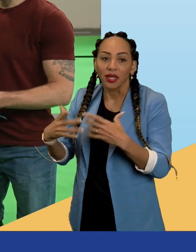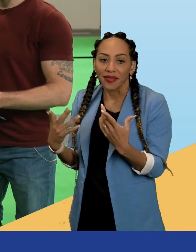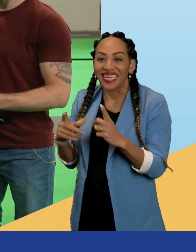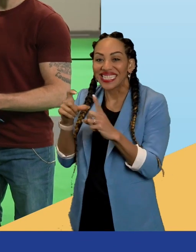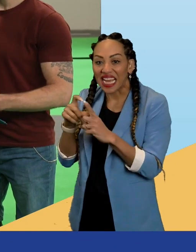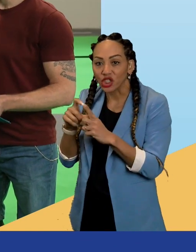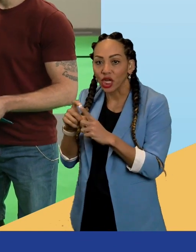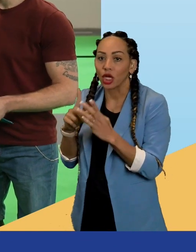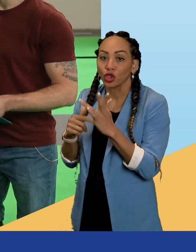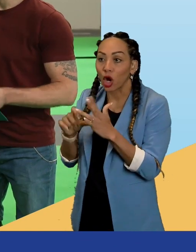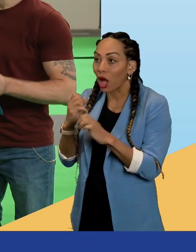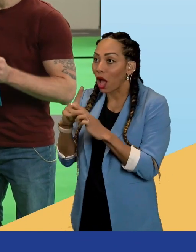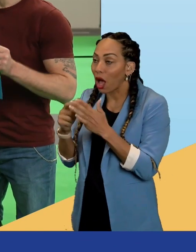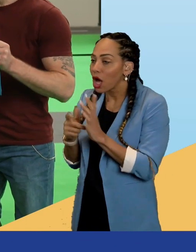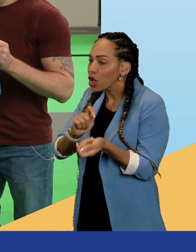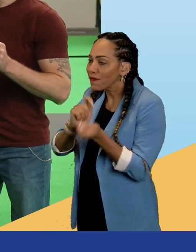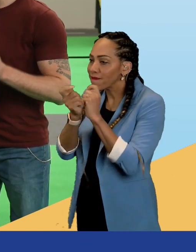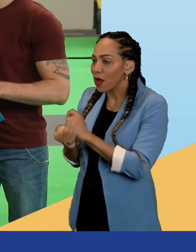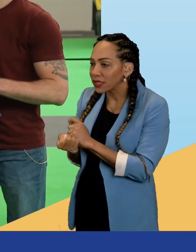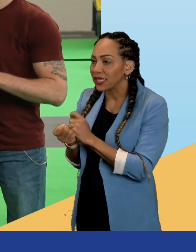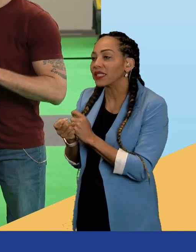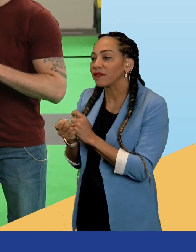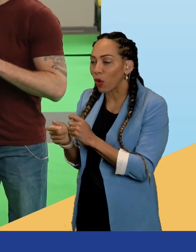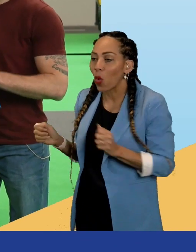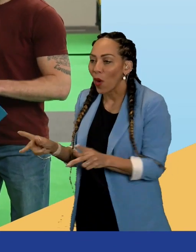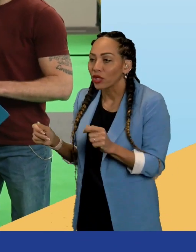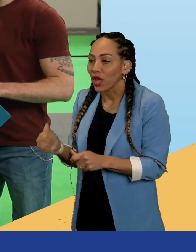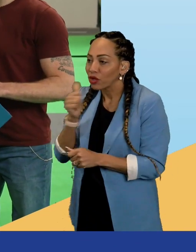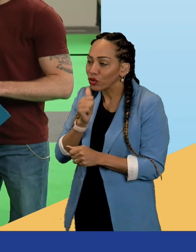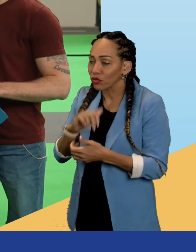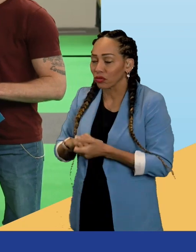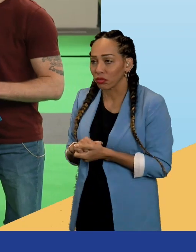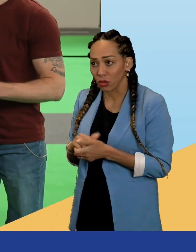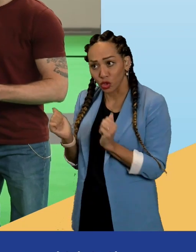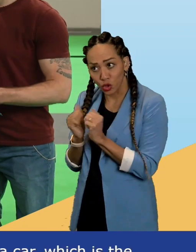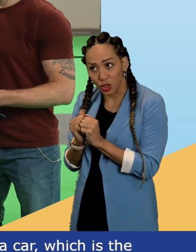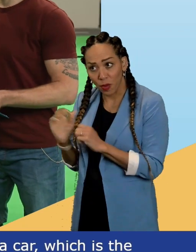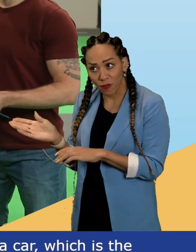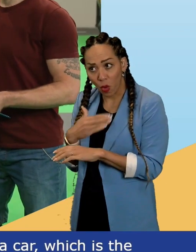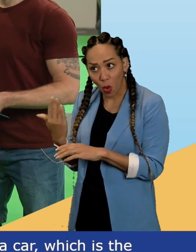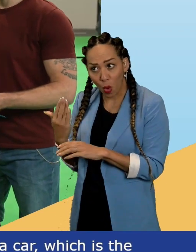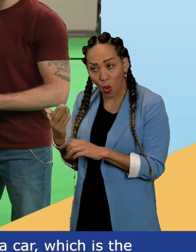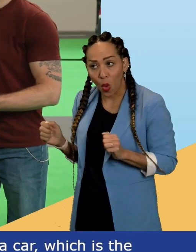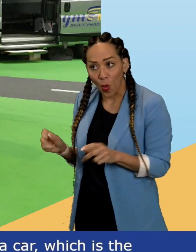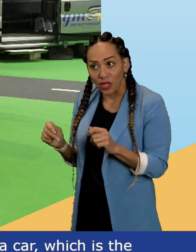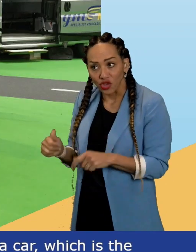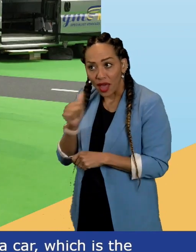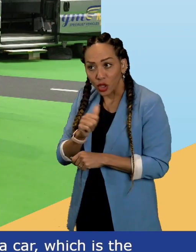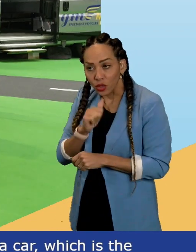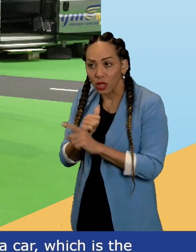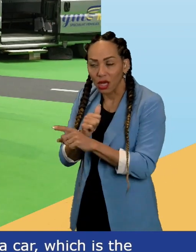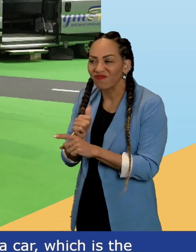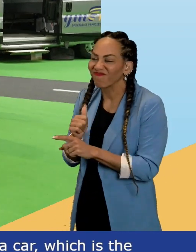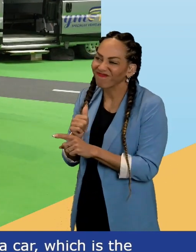wheelchair accessible use. Will it be suitable for all wheelchair users? It won't, and this is one of the things, right? If you are a